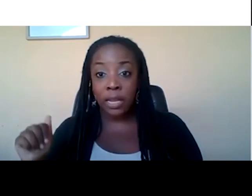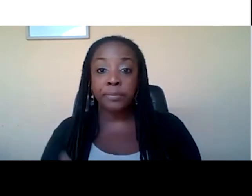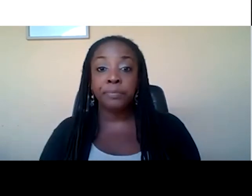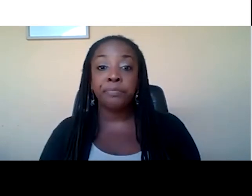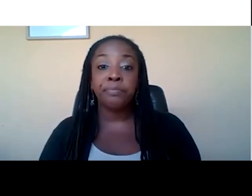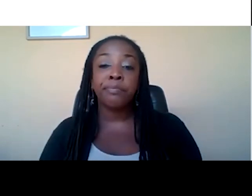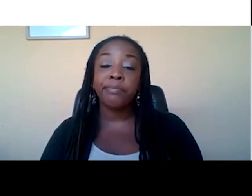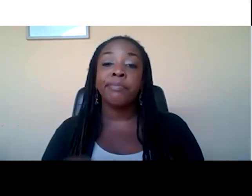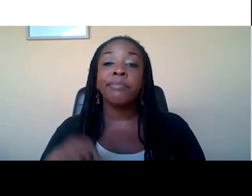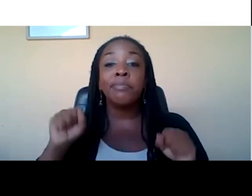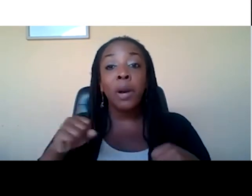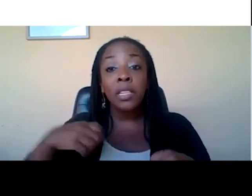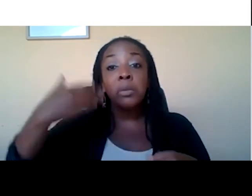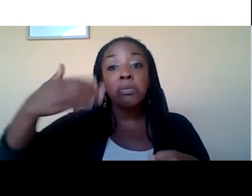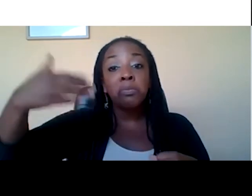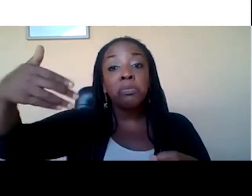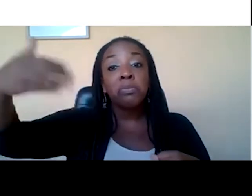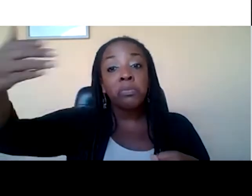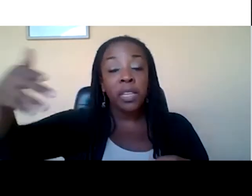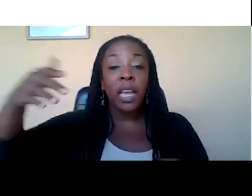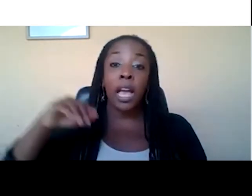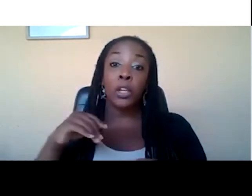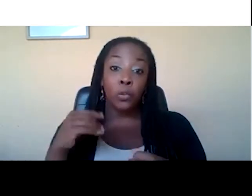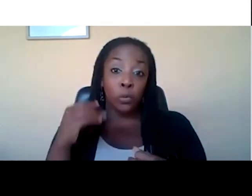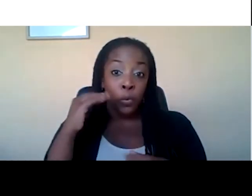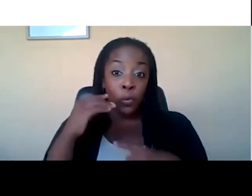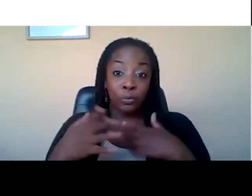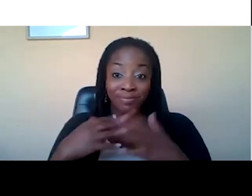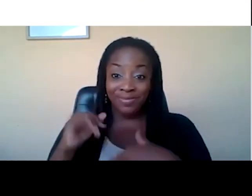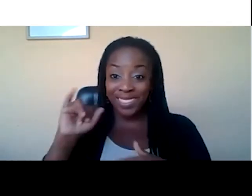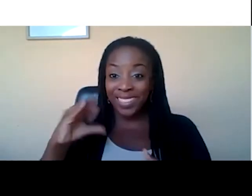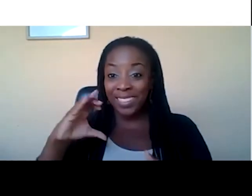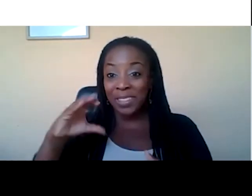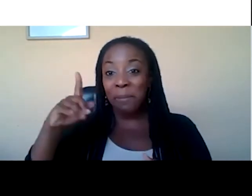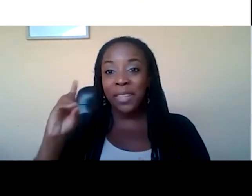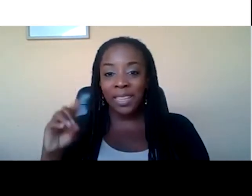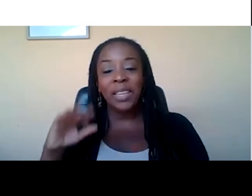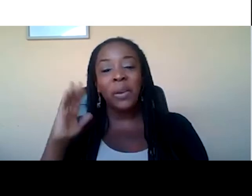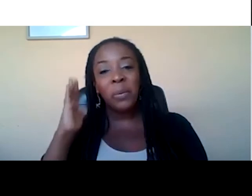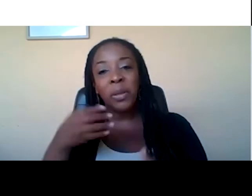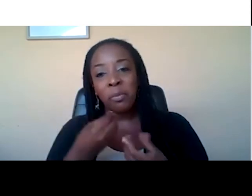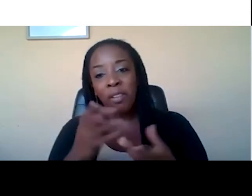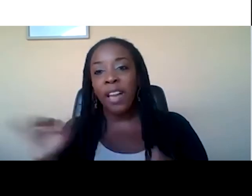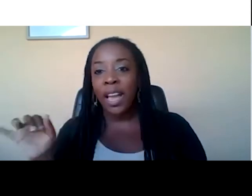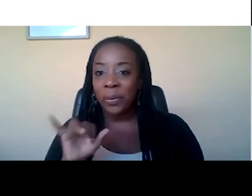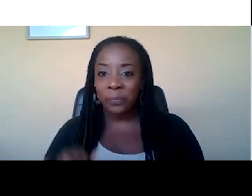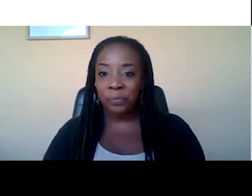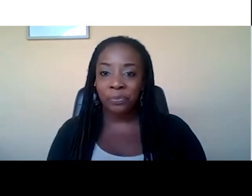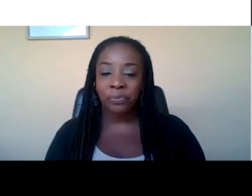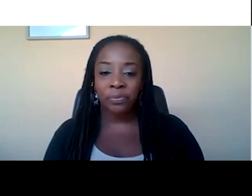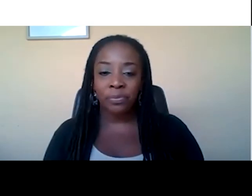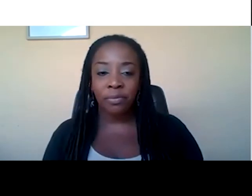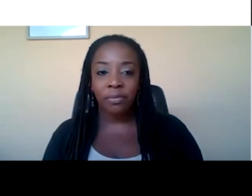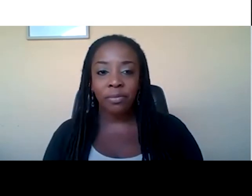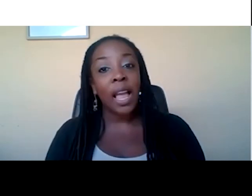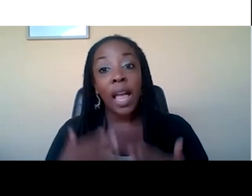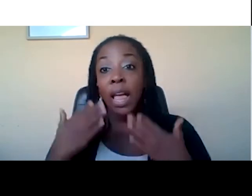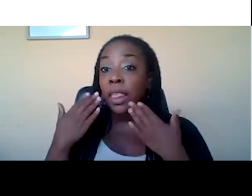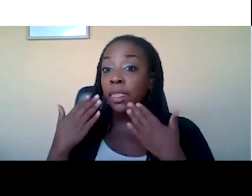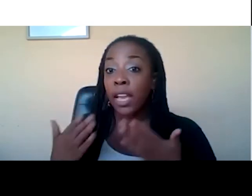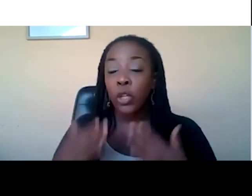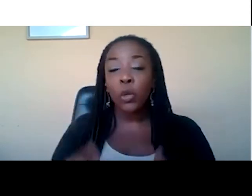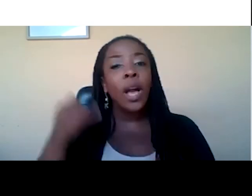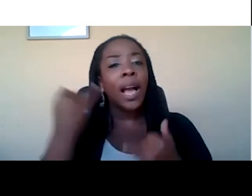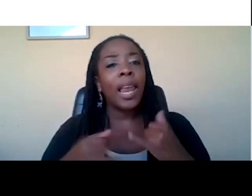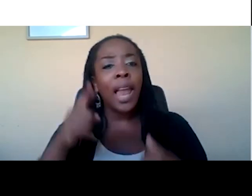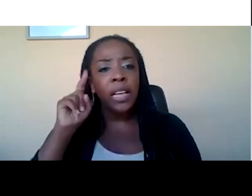Possibly over time, as the council develops, such will also be provided. Thank you. Last